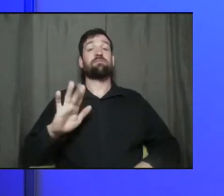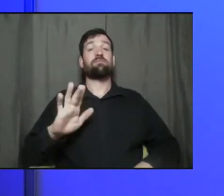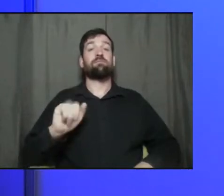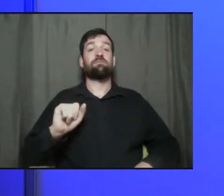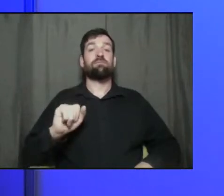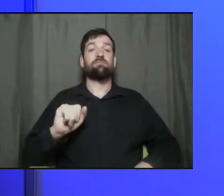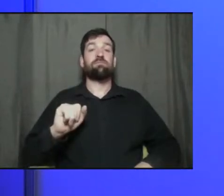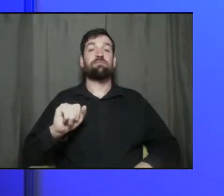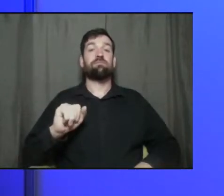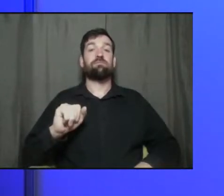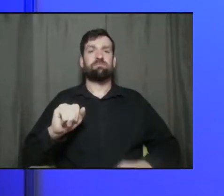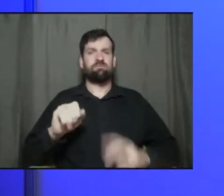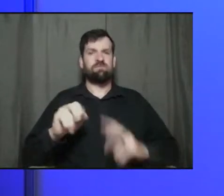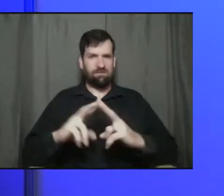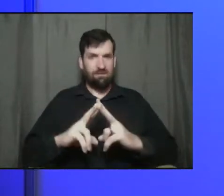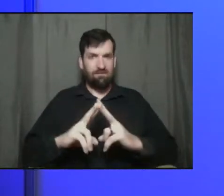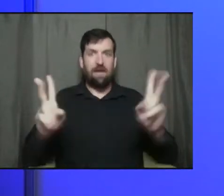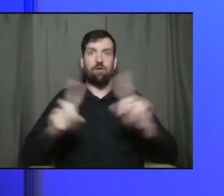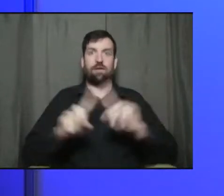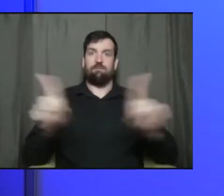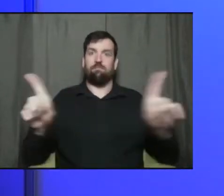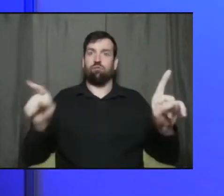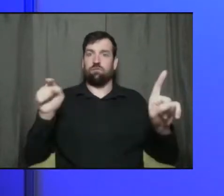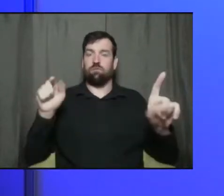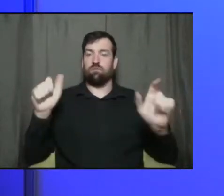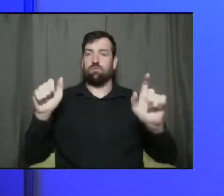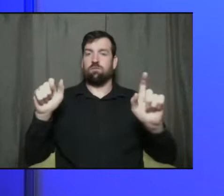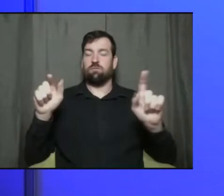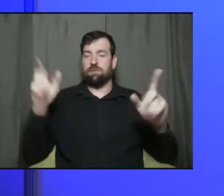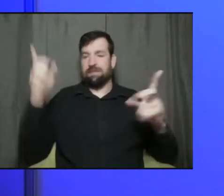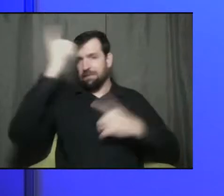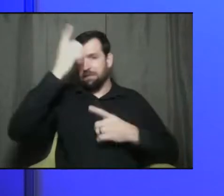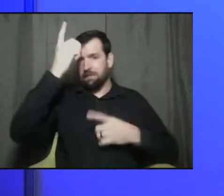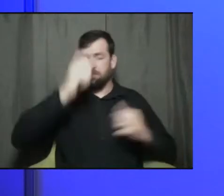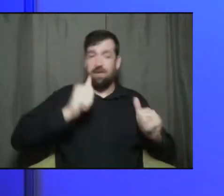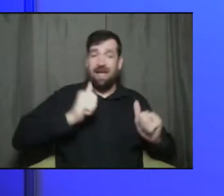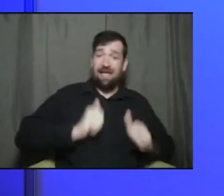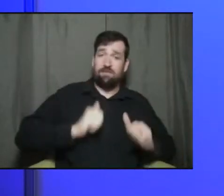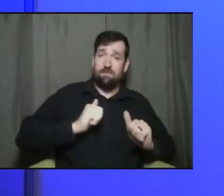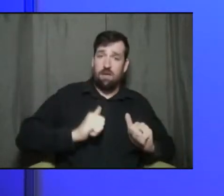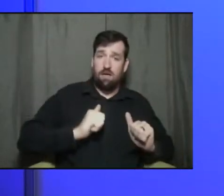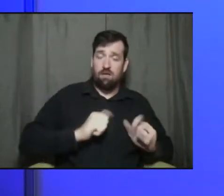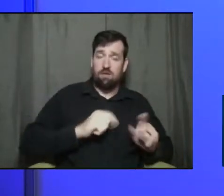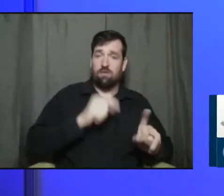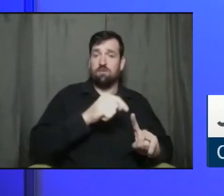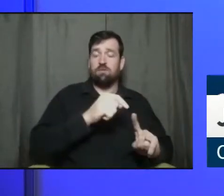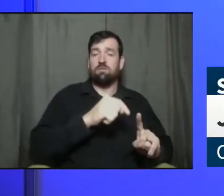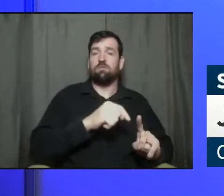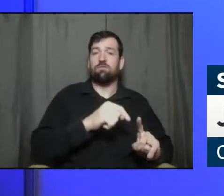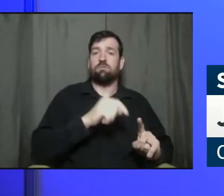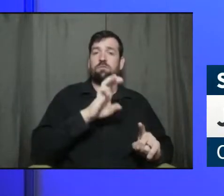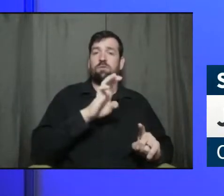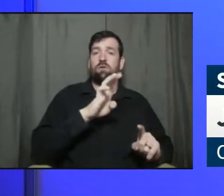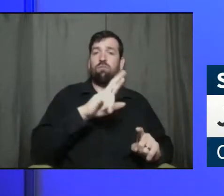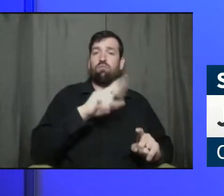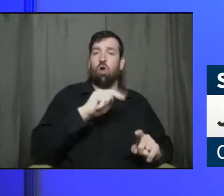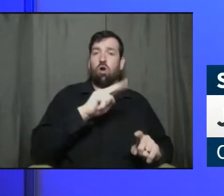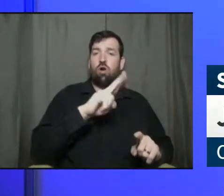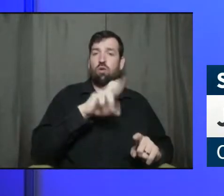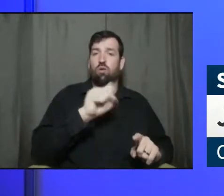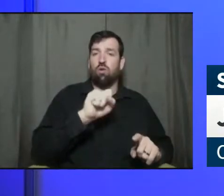very different diseases. So asthma actually is an issue with what we call bronchoconstriction or bronchospasm. We